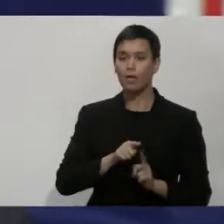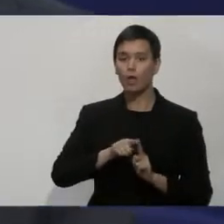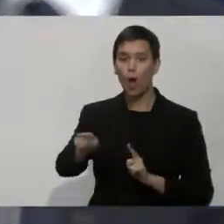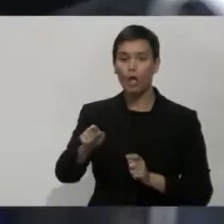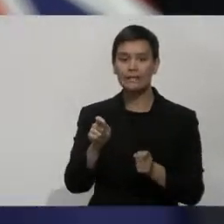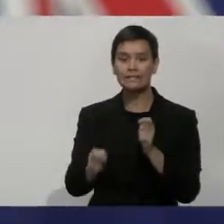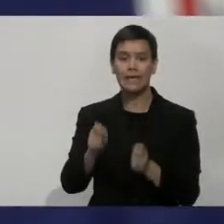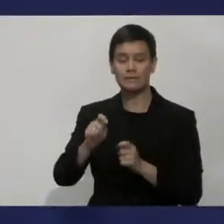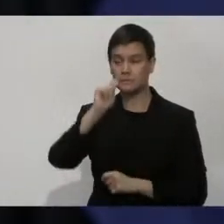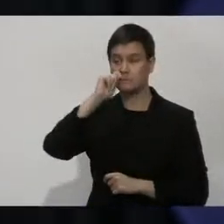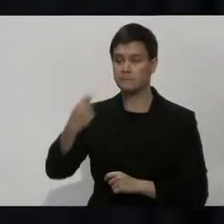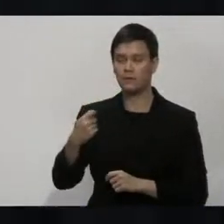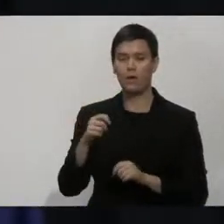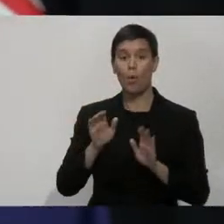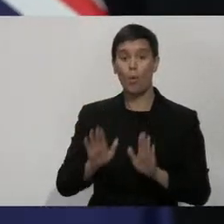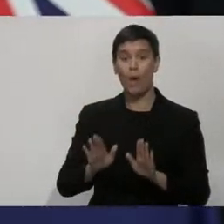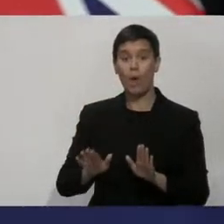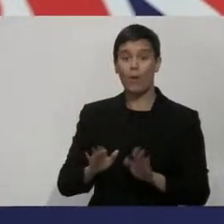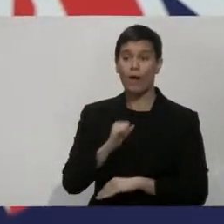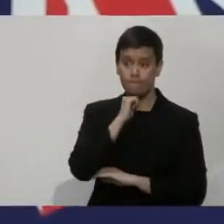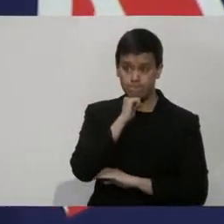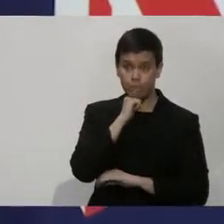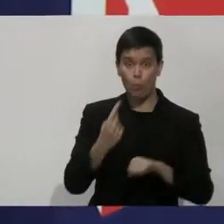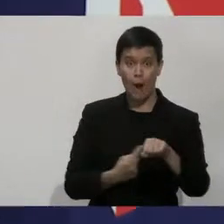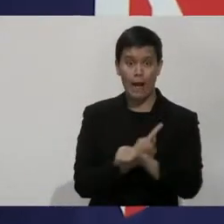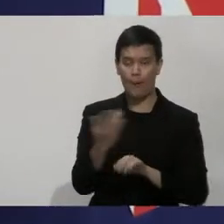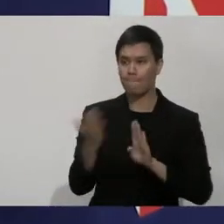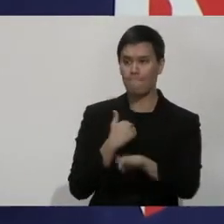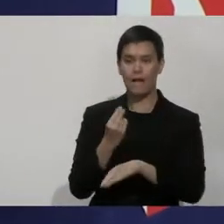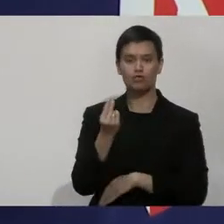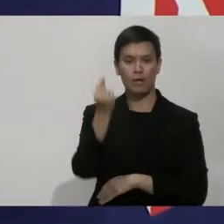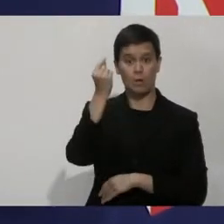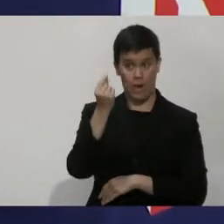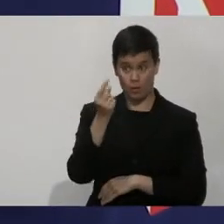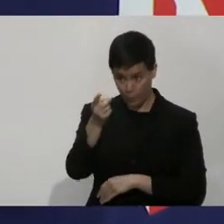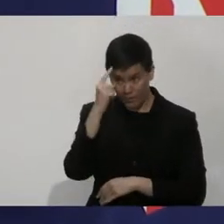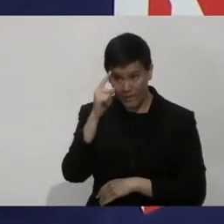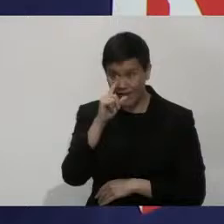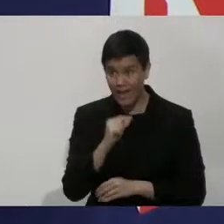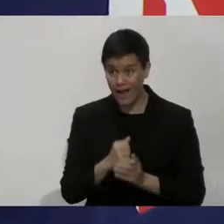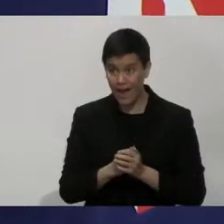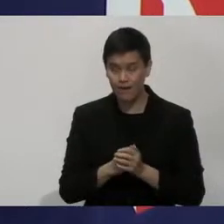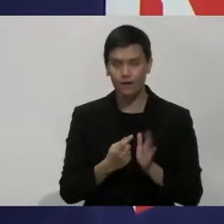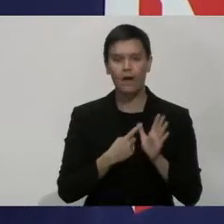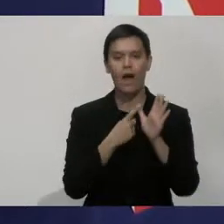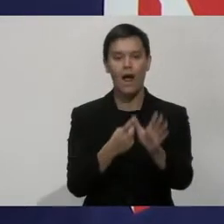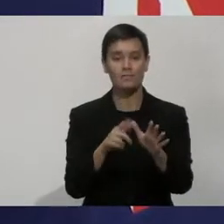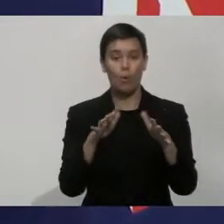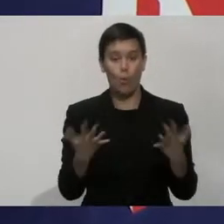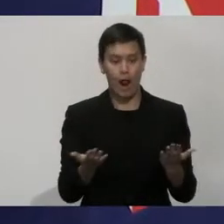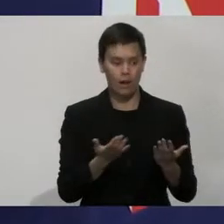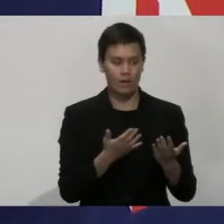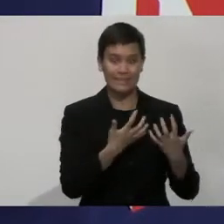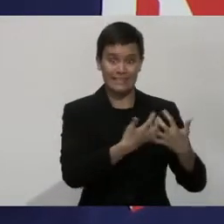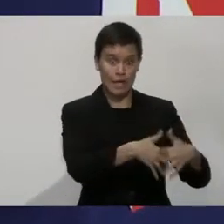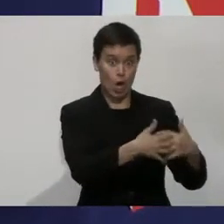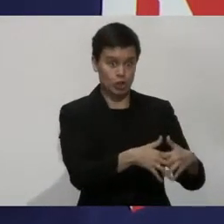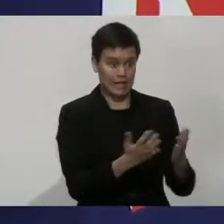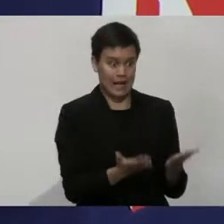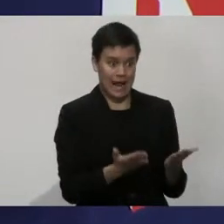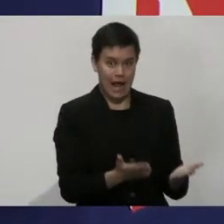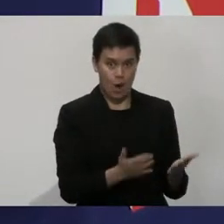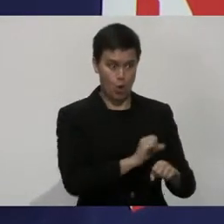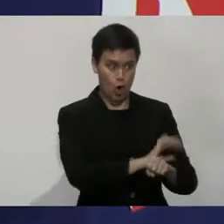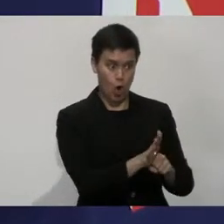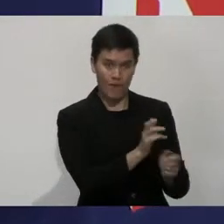Look, that would be very difficult at the moment with the current testing processes and the current testing technology that we have. Of course, scientists are working